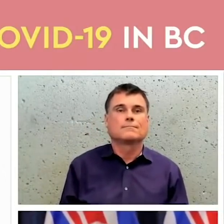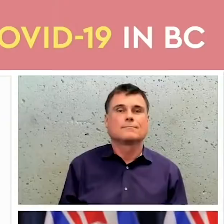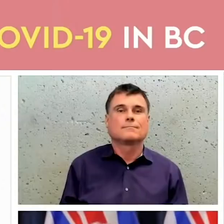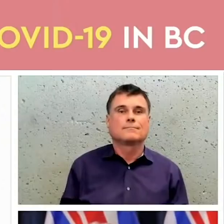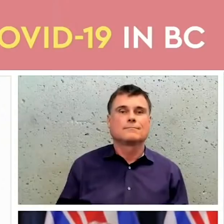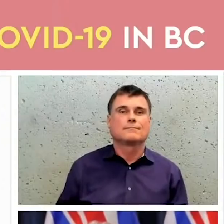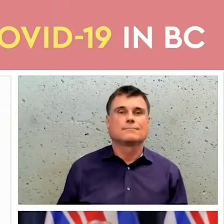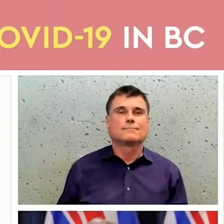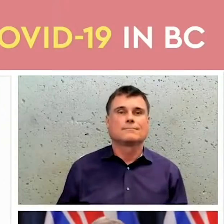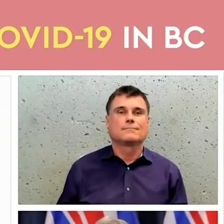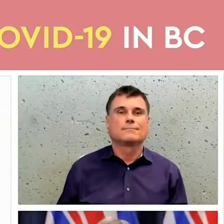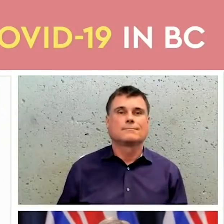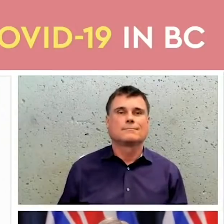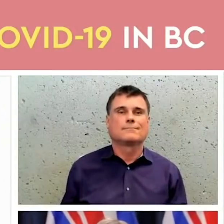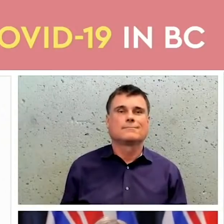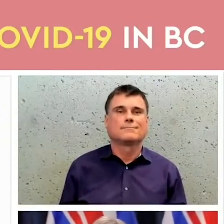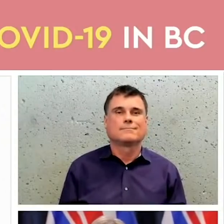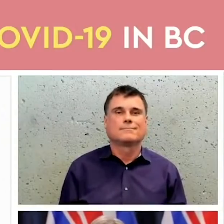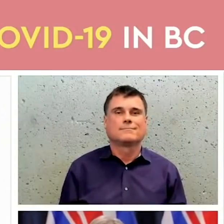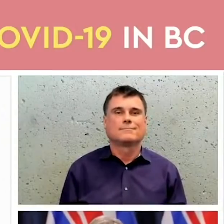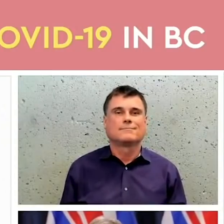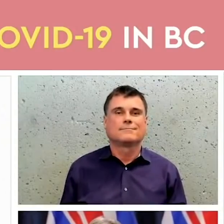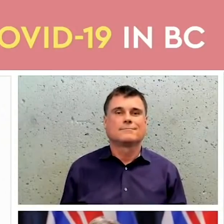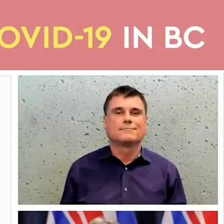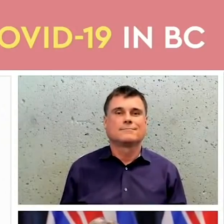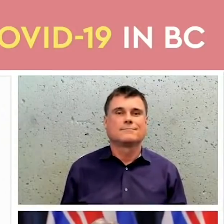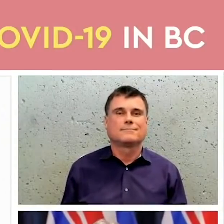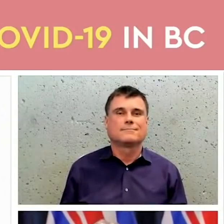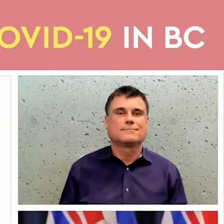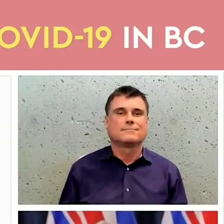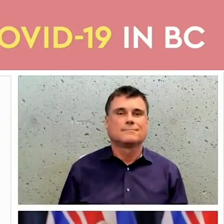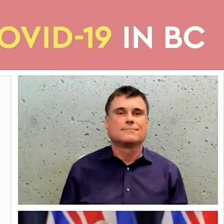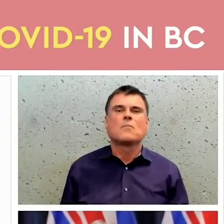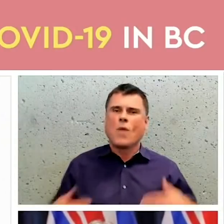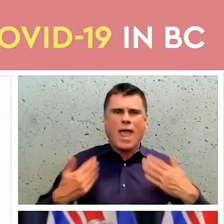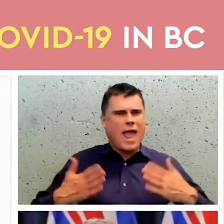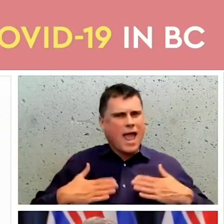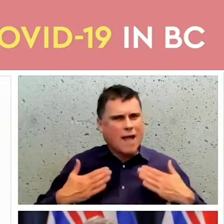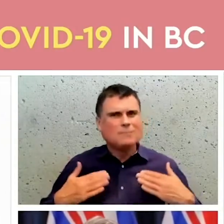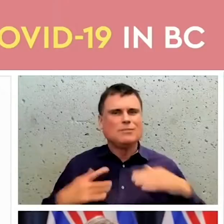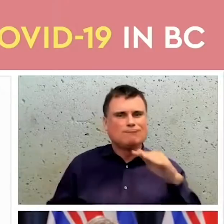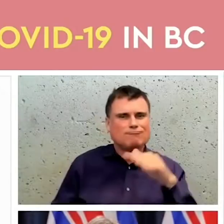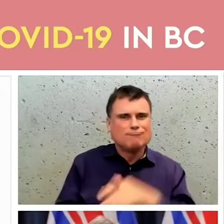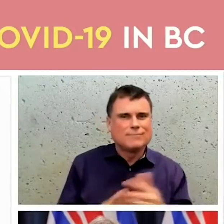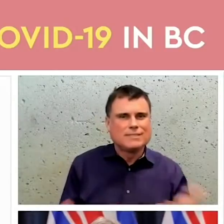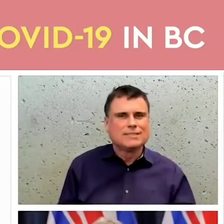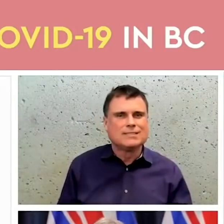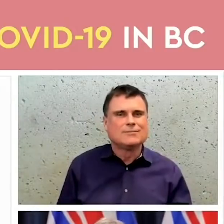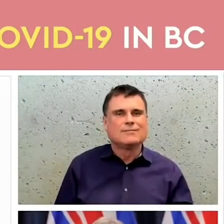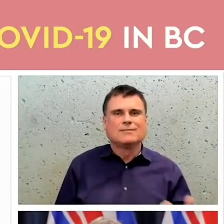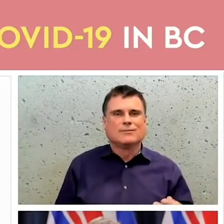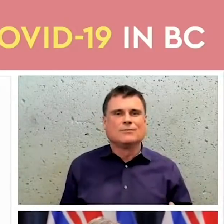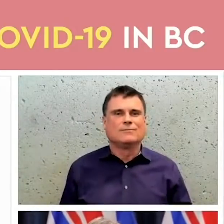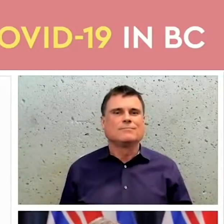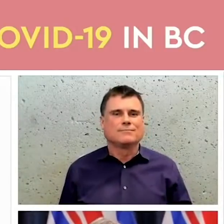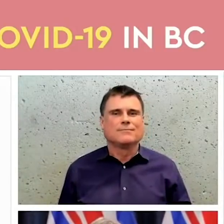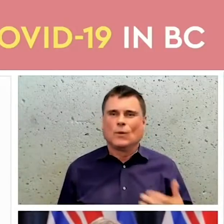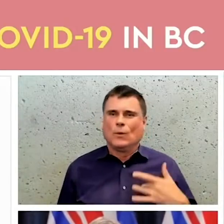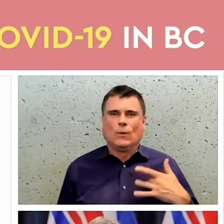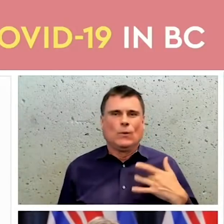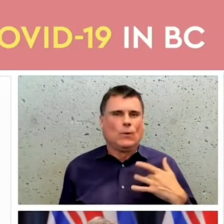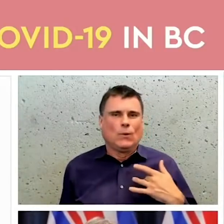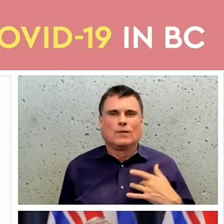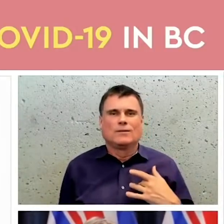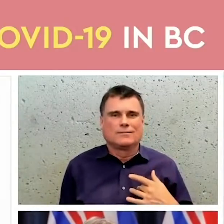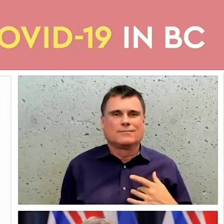Minister Dix. Very happy to be here. This is, as Dr. Henry's outlined, this is a very exciting day. We've been